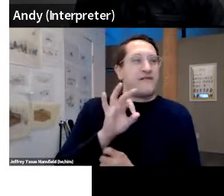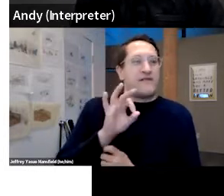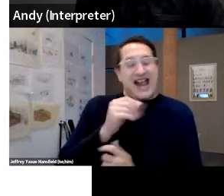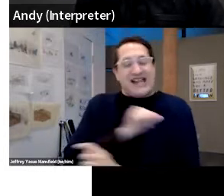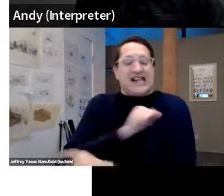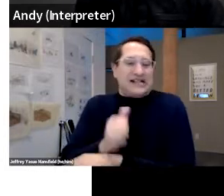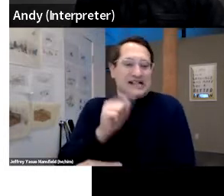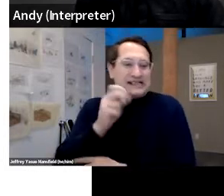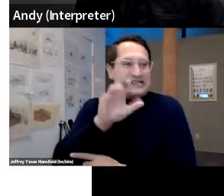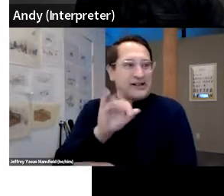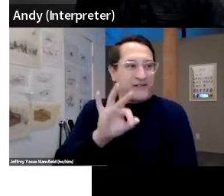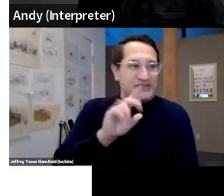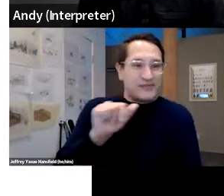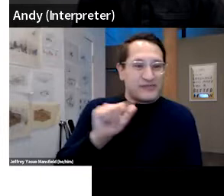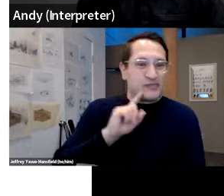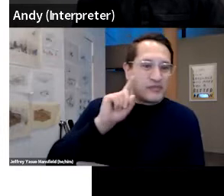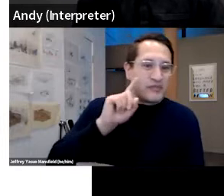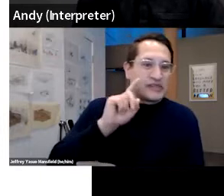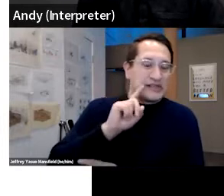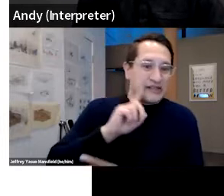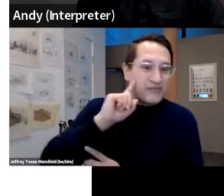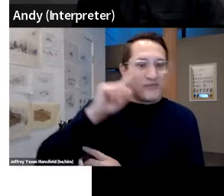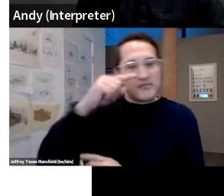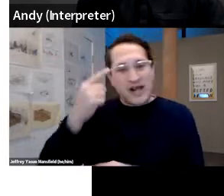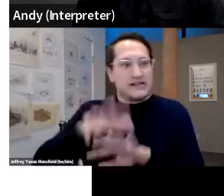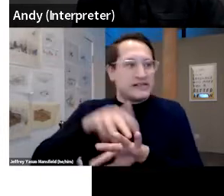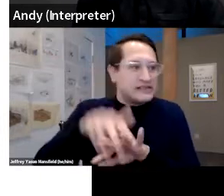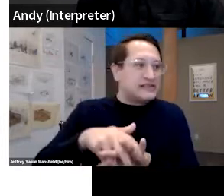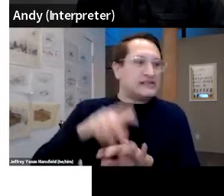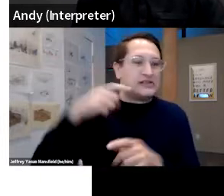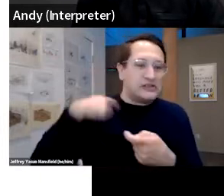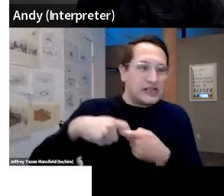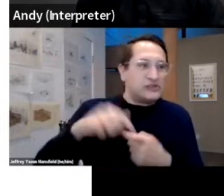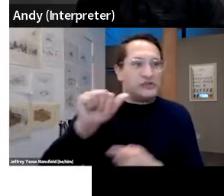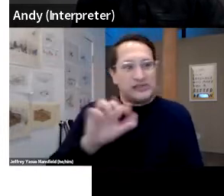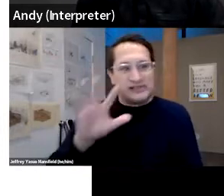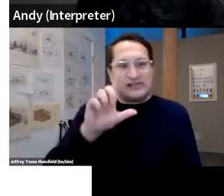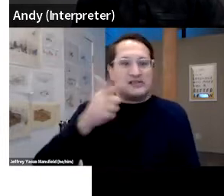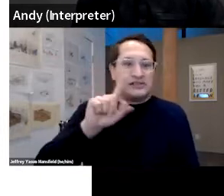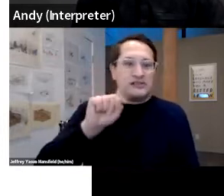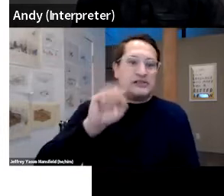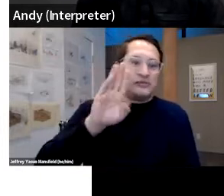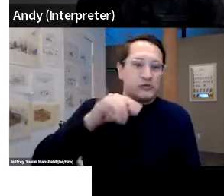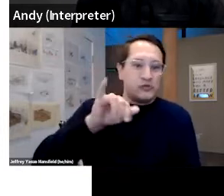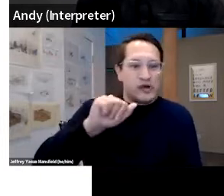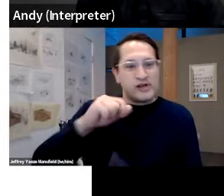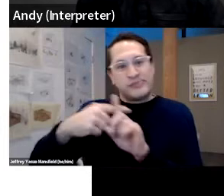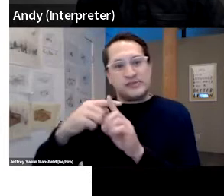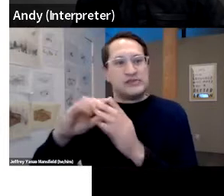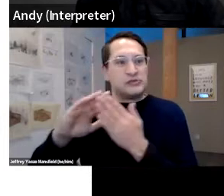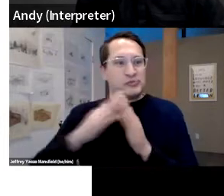intersectionality. The intersectionality and agency of disabled, deaf, Black, Indigenous, Latino,